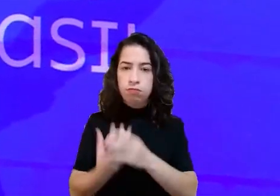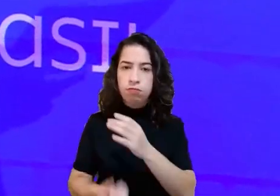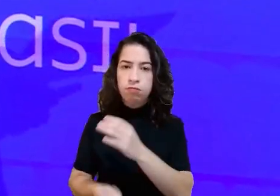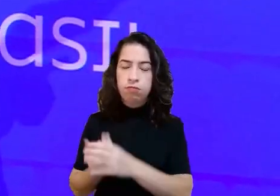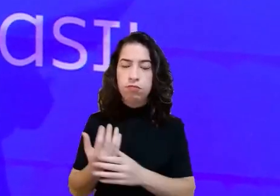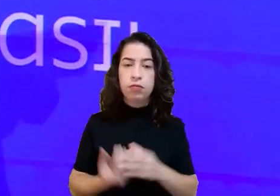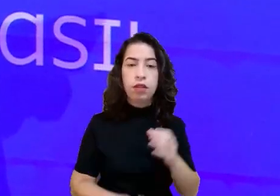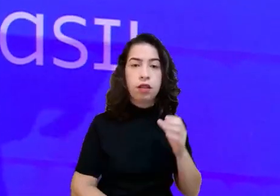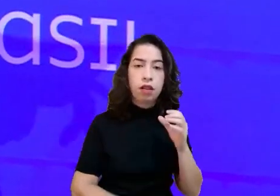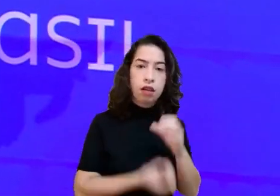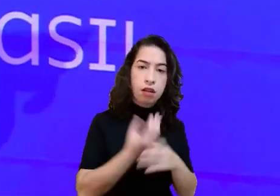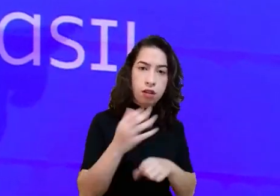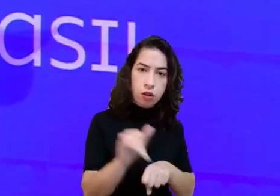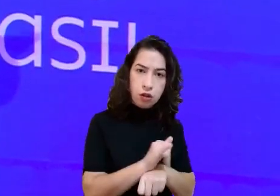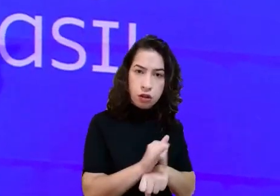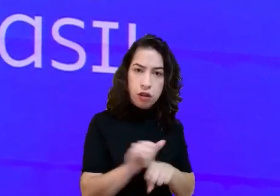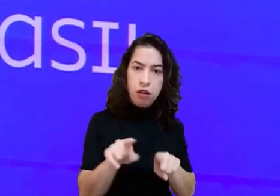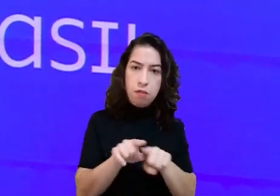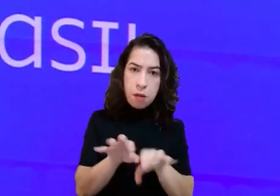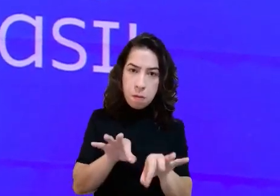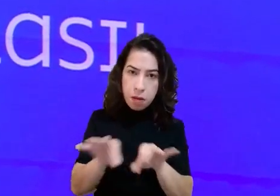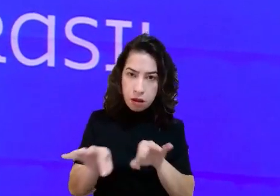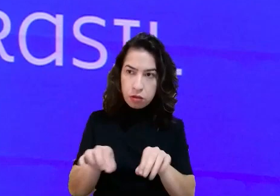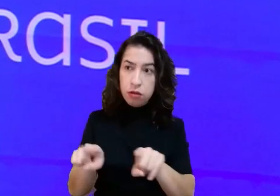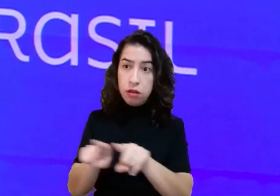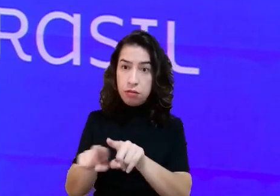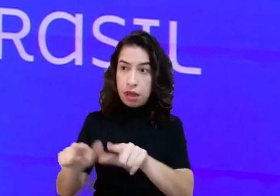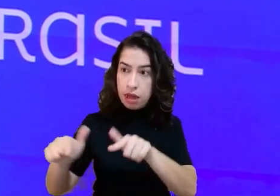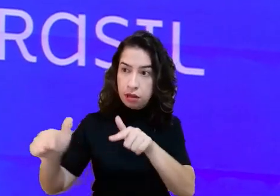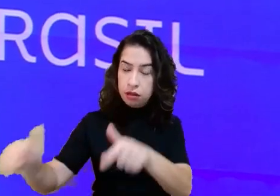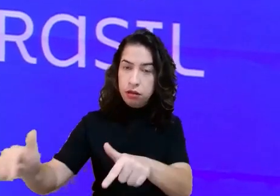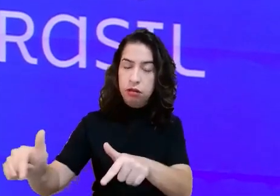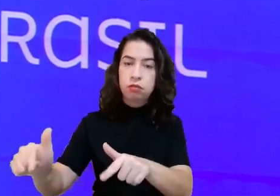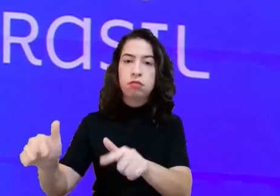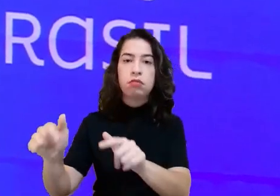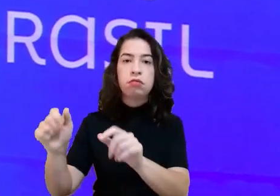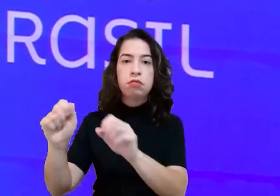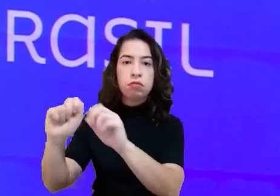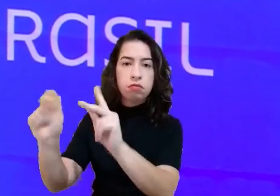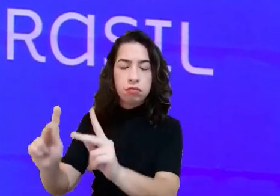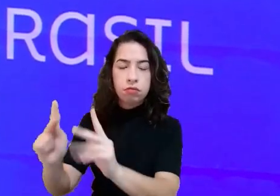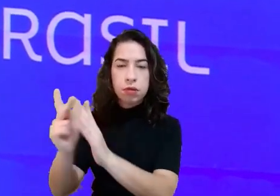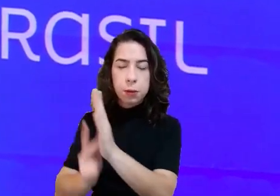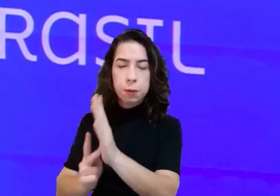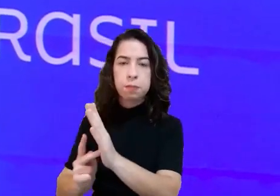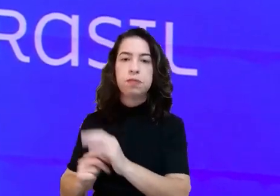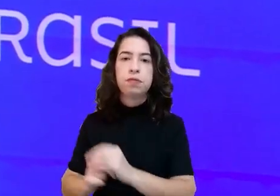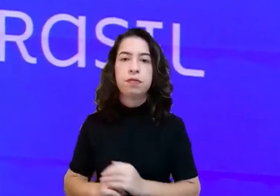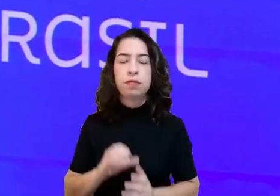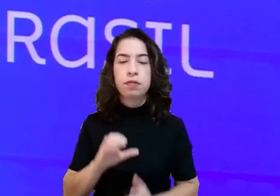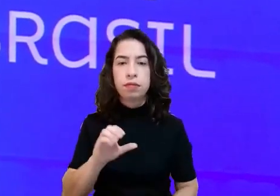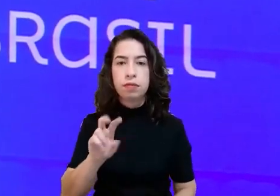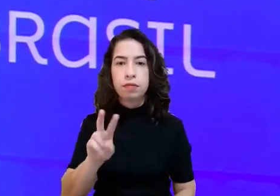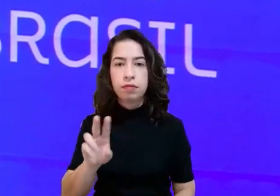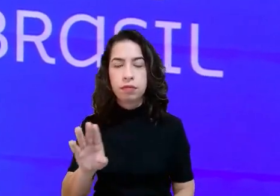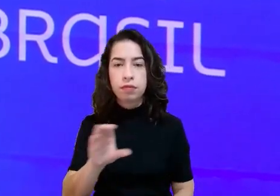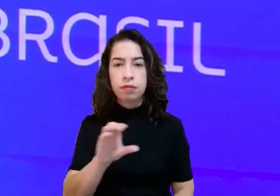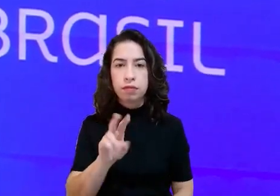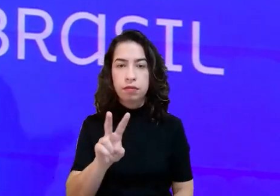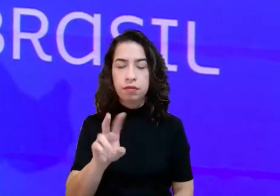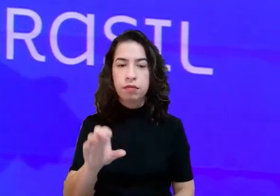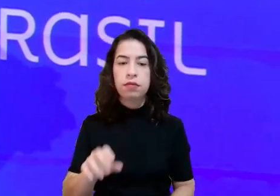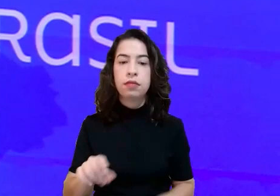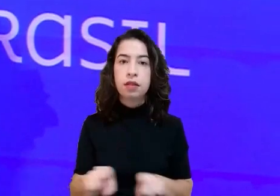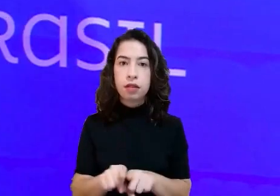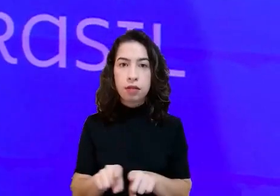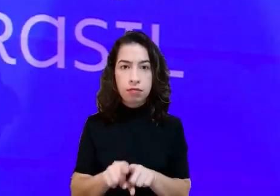of the strategy and tactical plans until the execution of open innovation programs. And Christina Jill